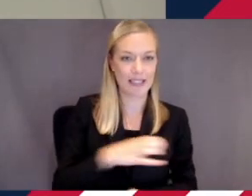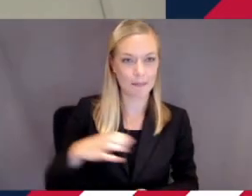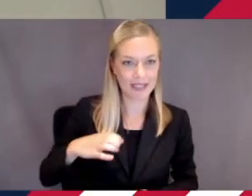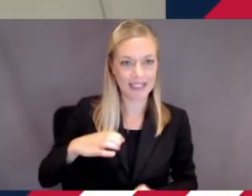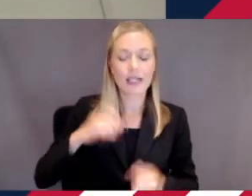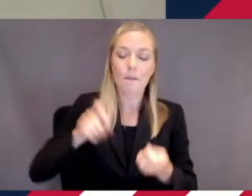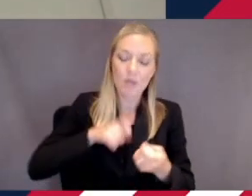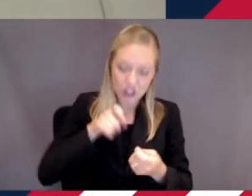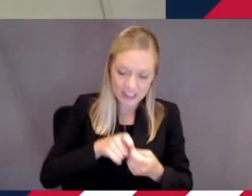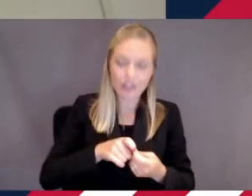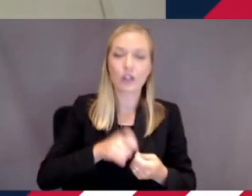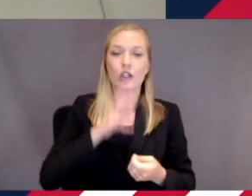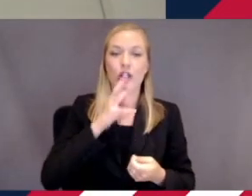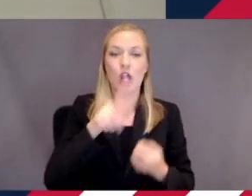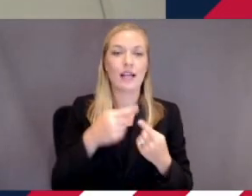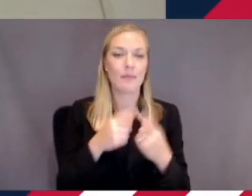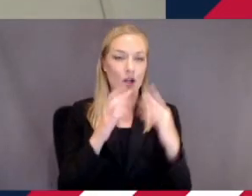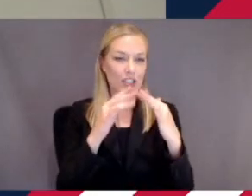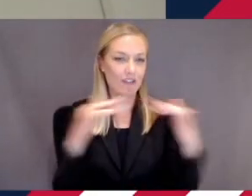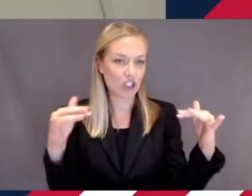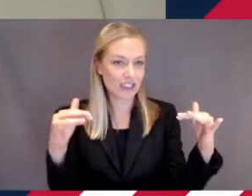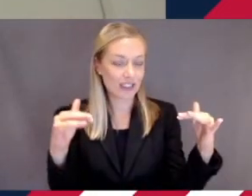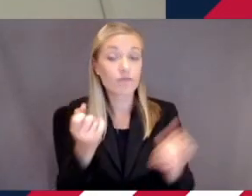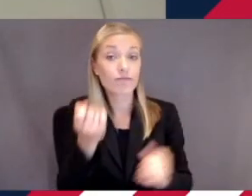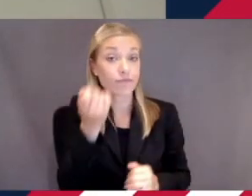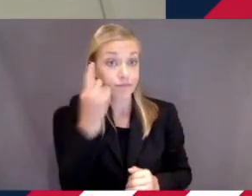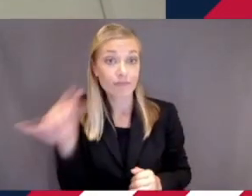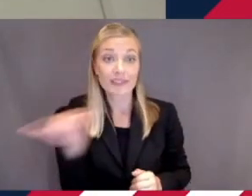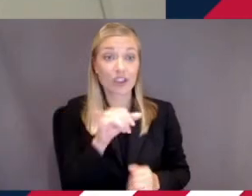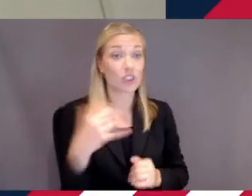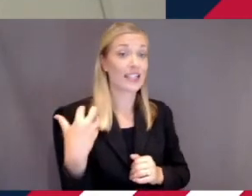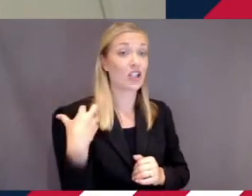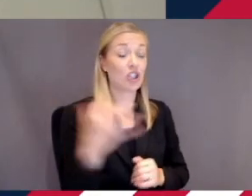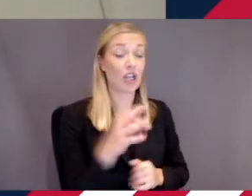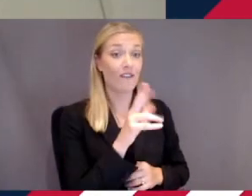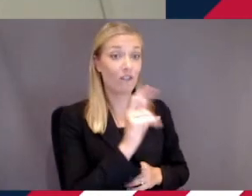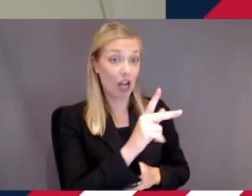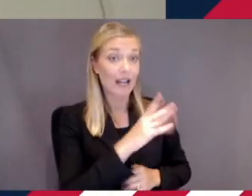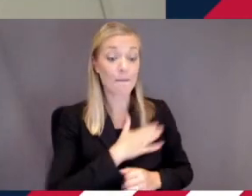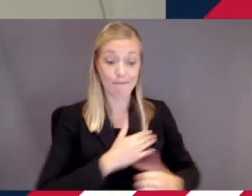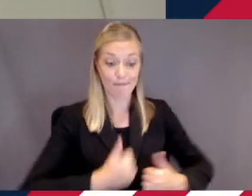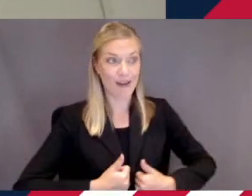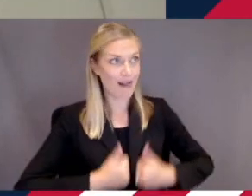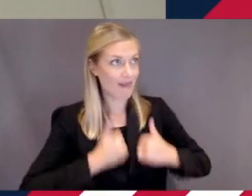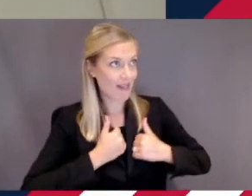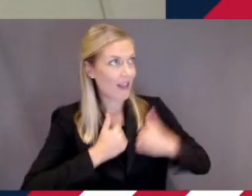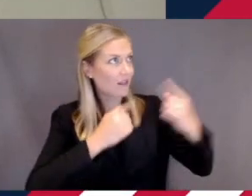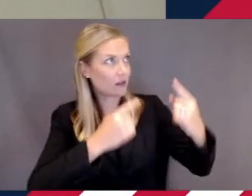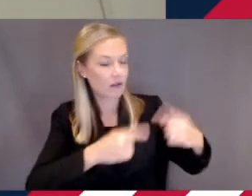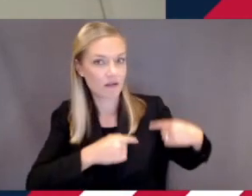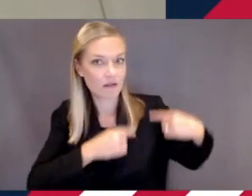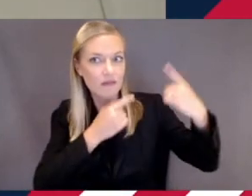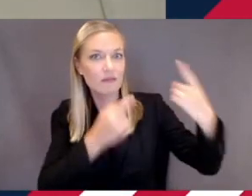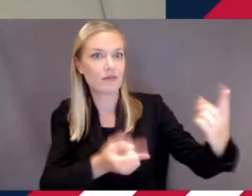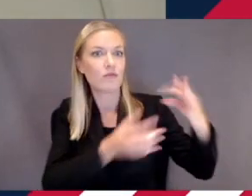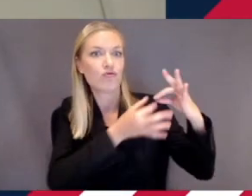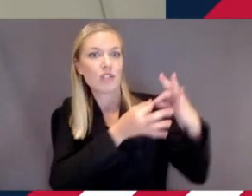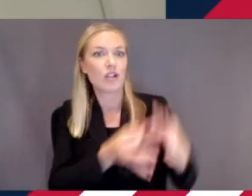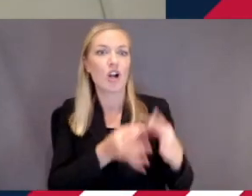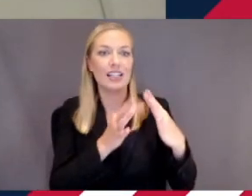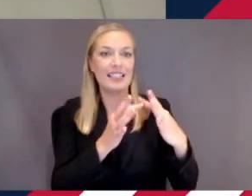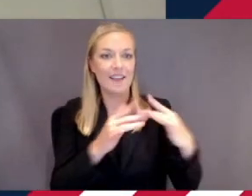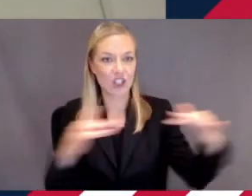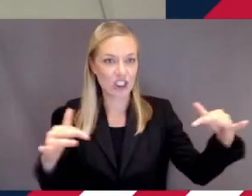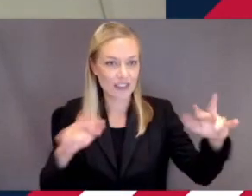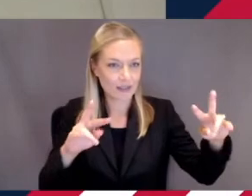because much as Chair Frank, I've committed much of my life to the issues around diversity. So to get to speak to it, to